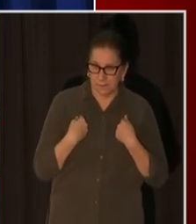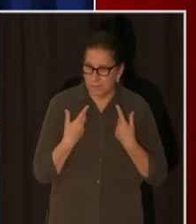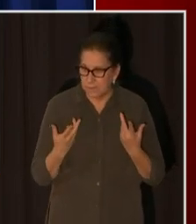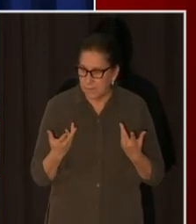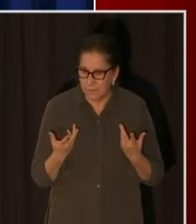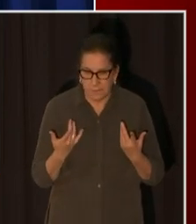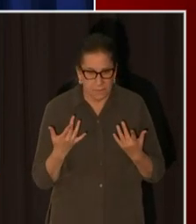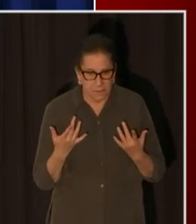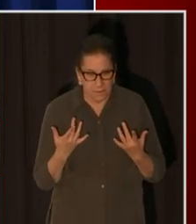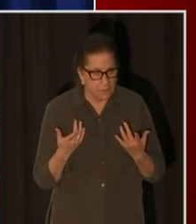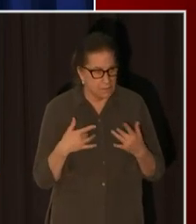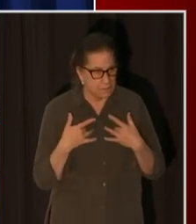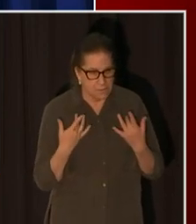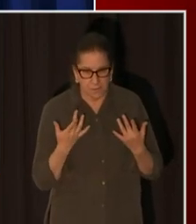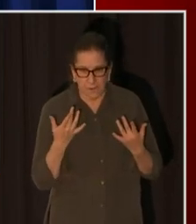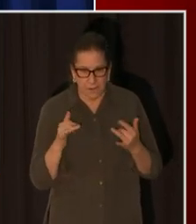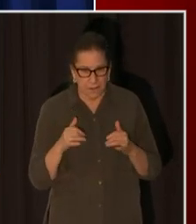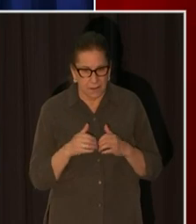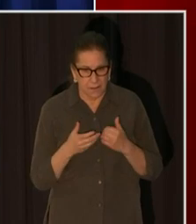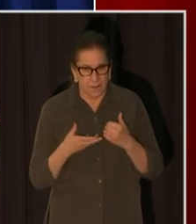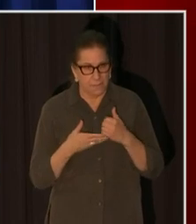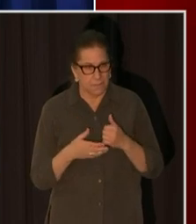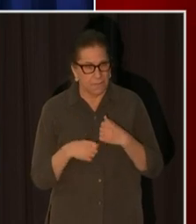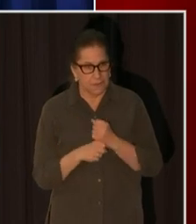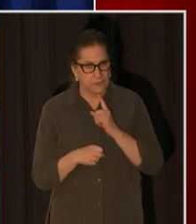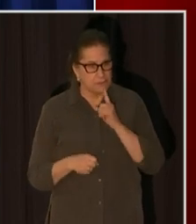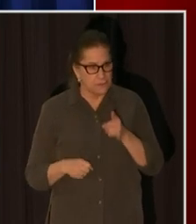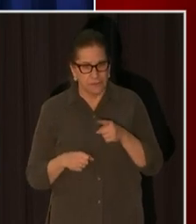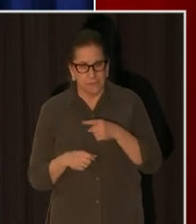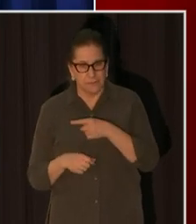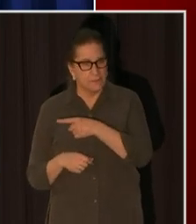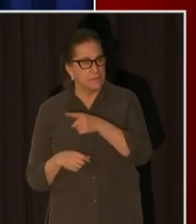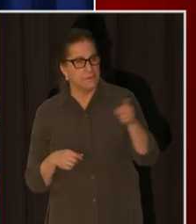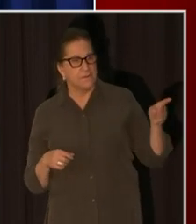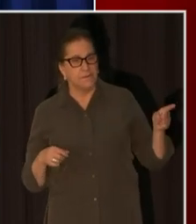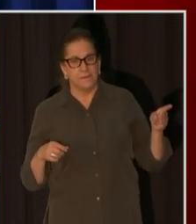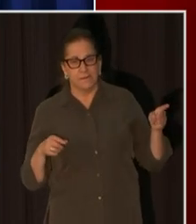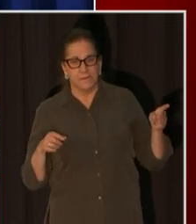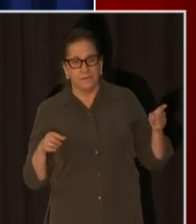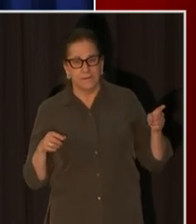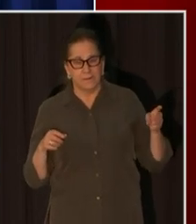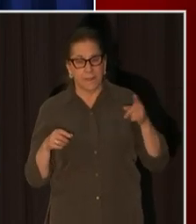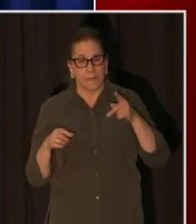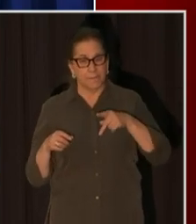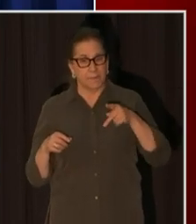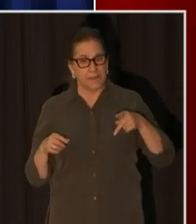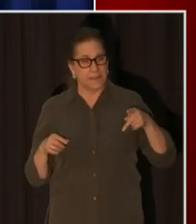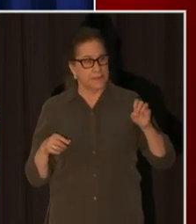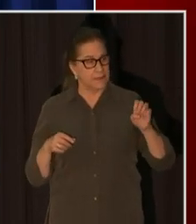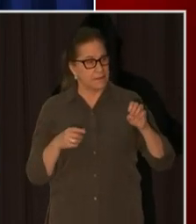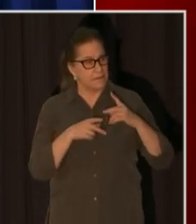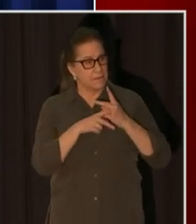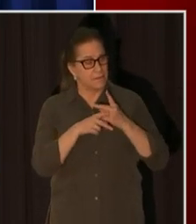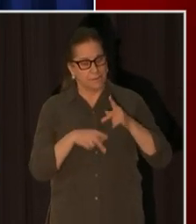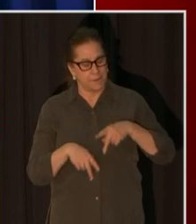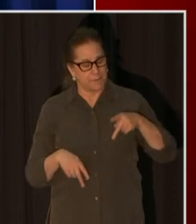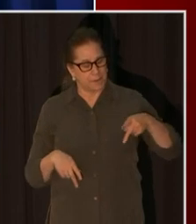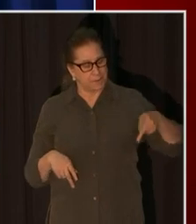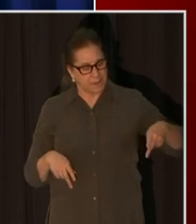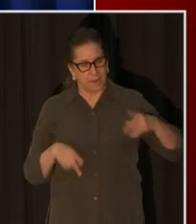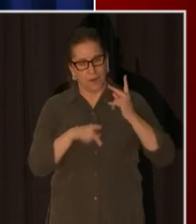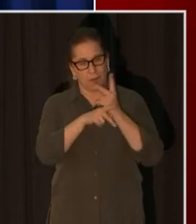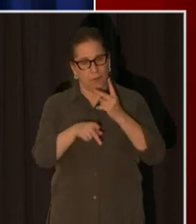the EIDL, and what we're hearing, though, and you look at the SBA website, D.C. has gotten a very low number